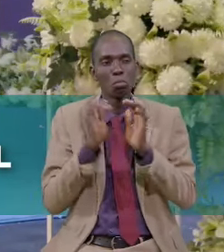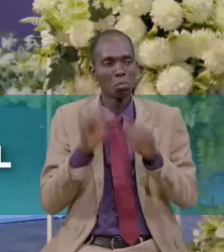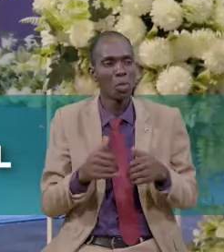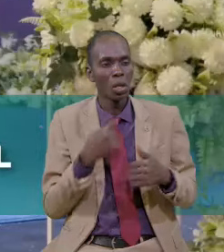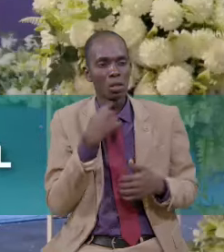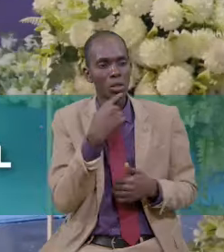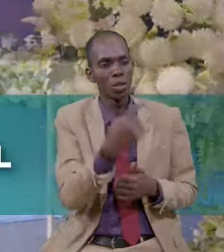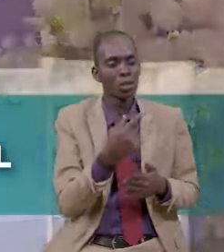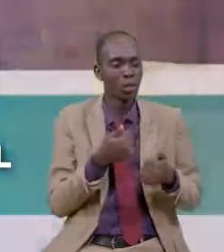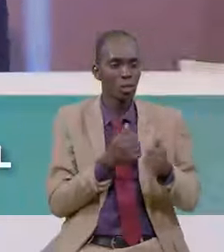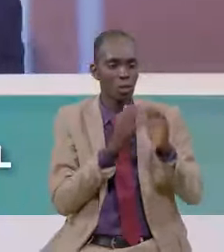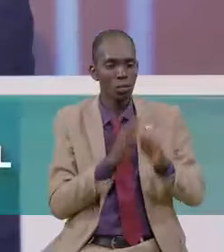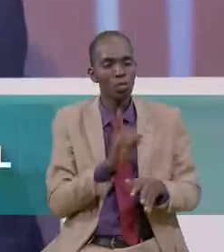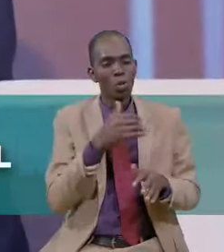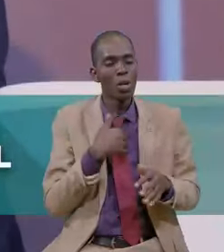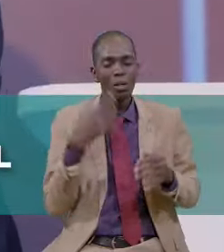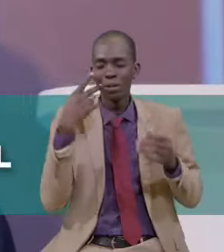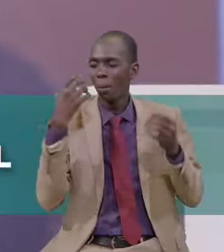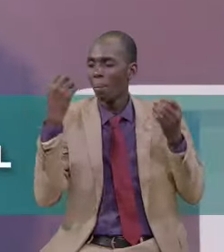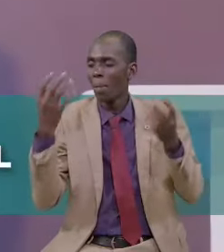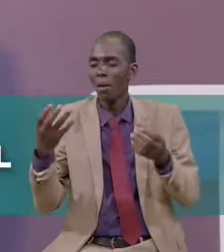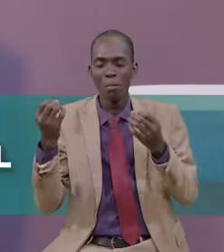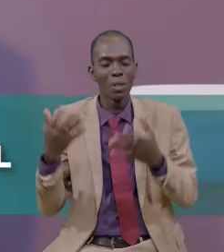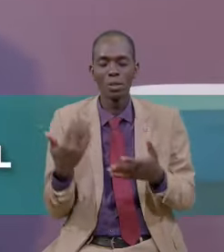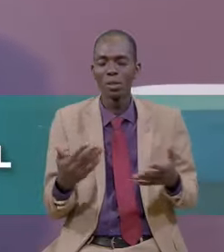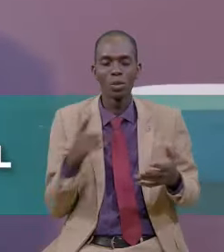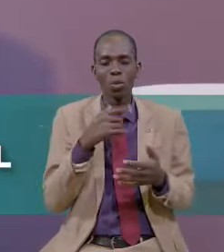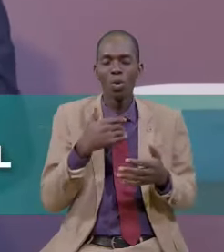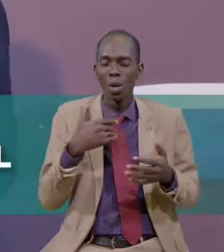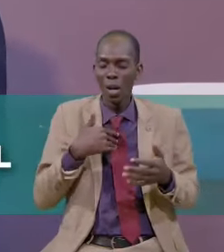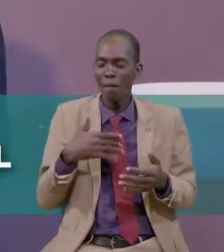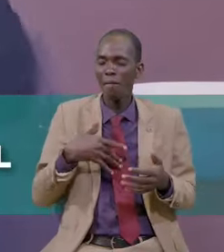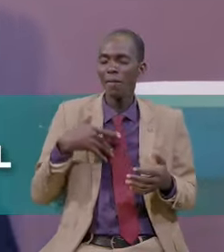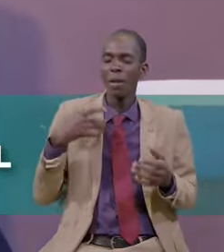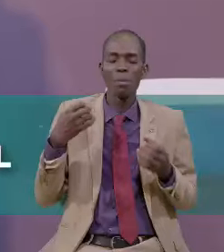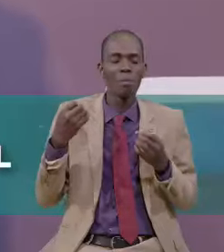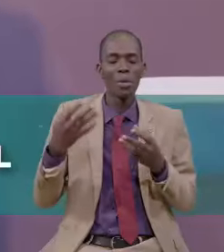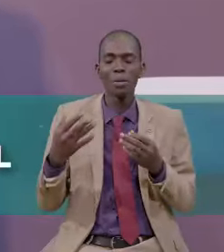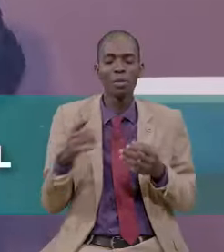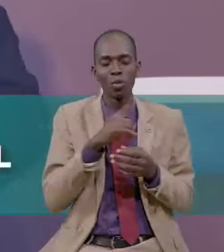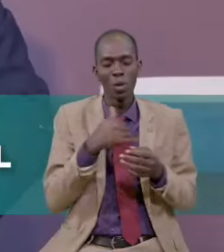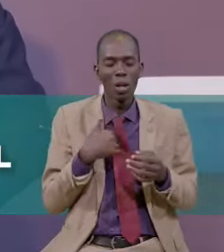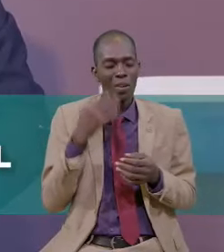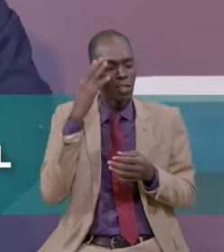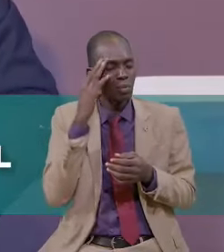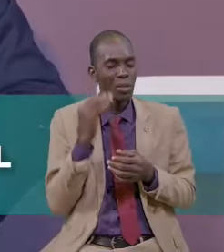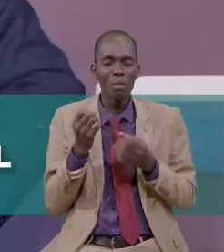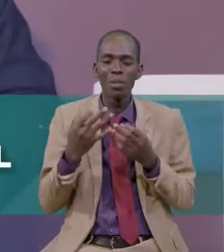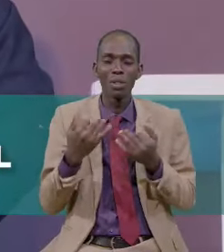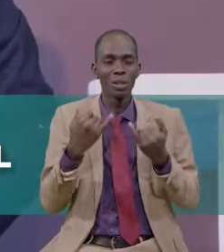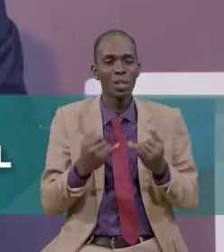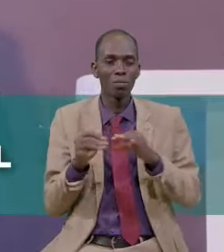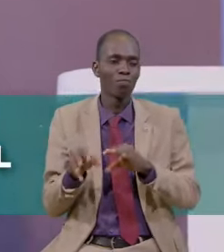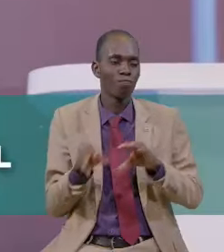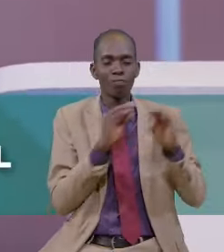seen a lot, you've felt a lot, you've experienced a lot, go now. No, he didn't